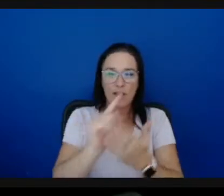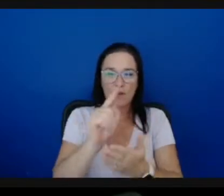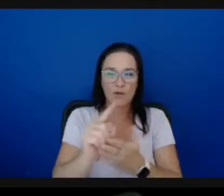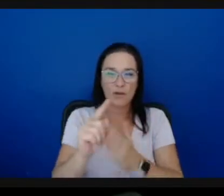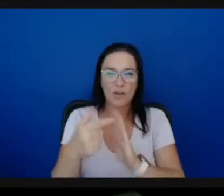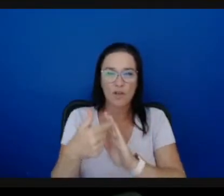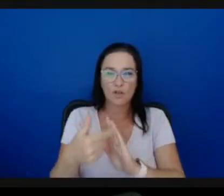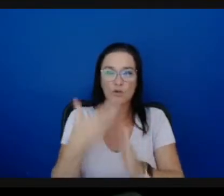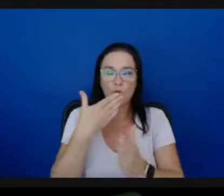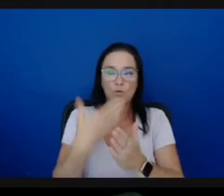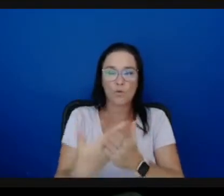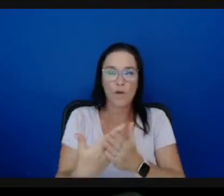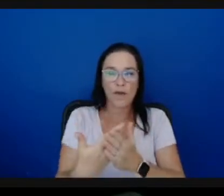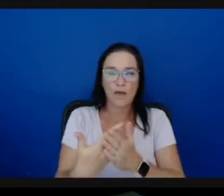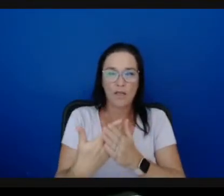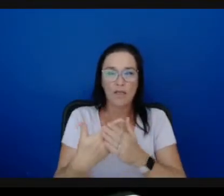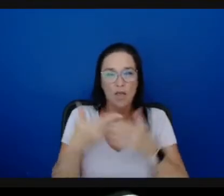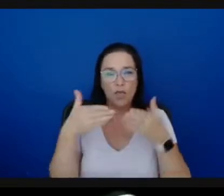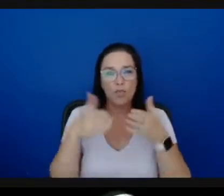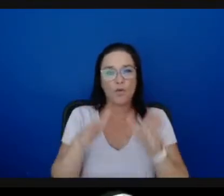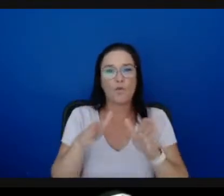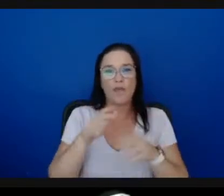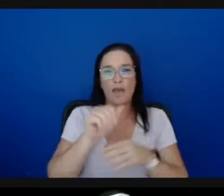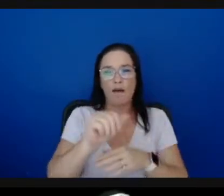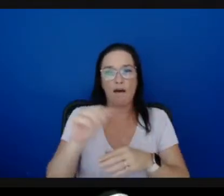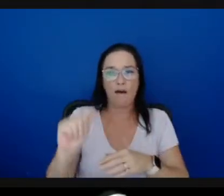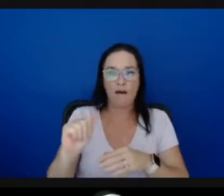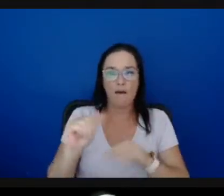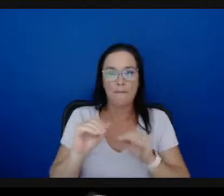the typical mode of advance of an aa flow.